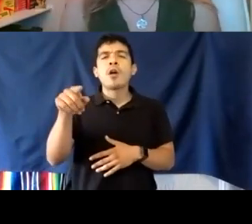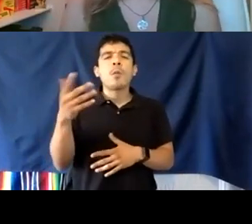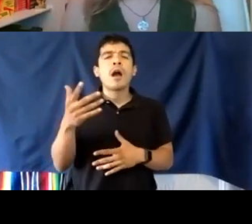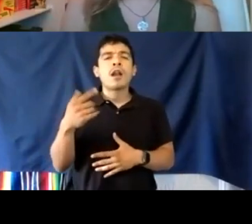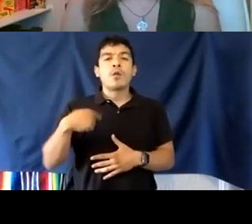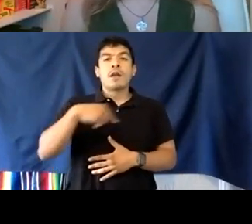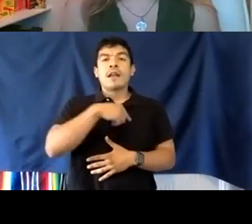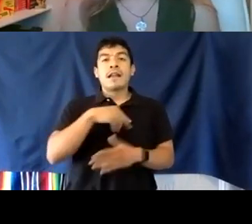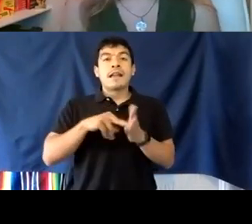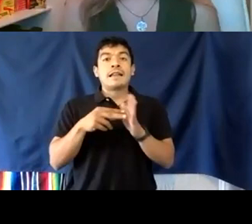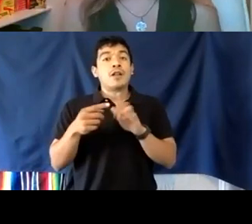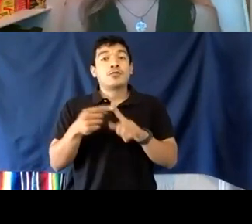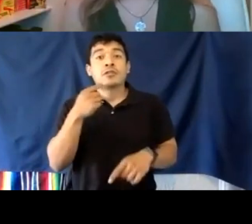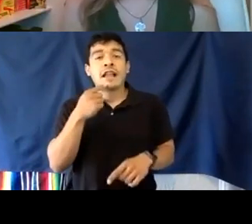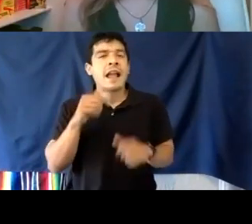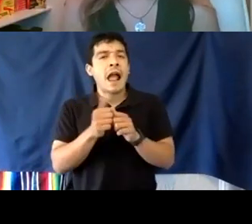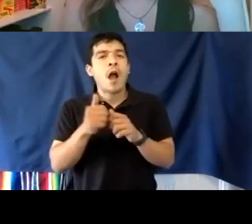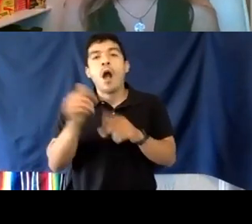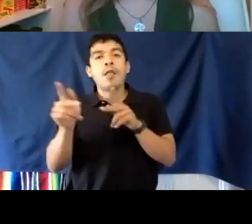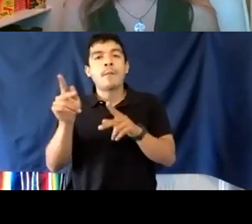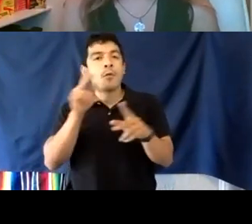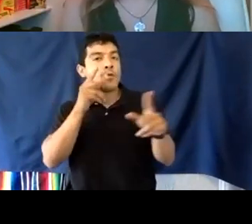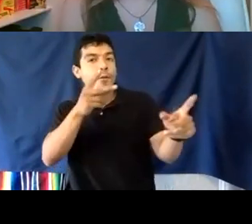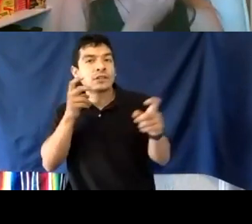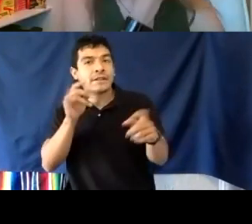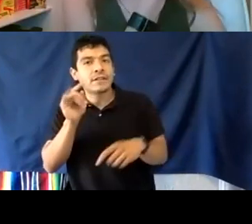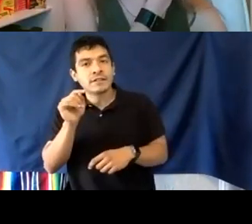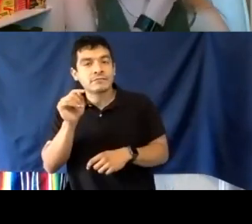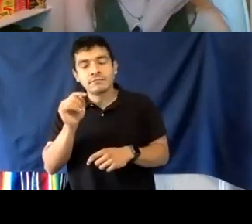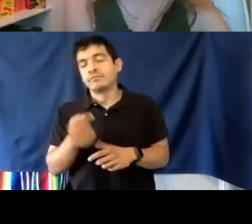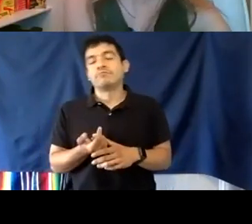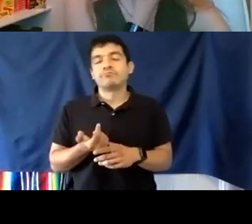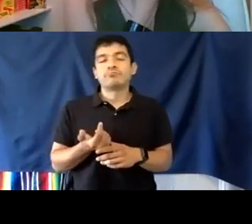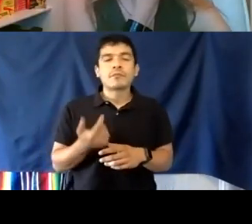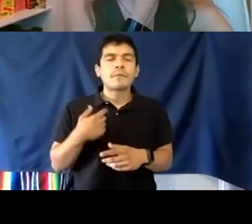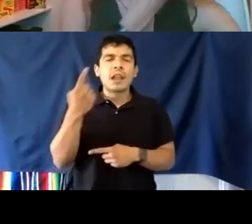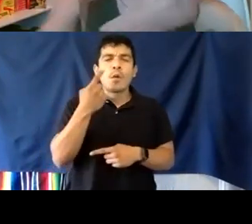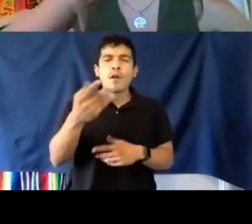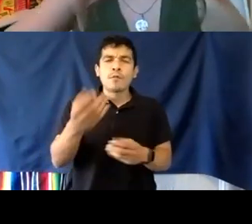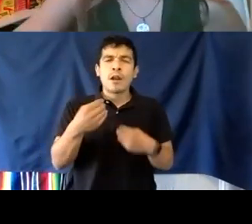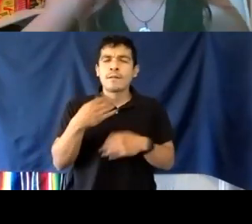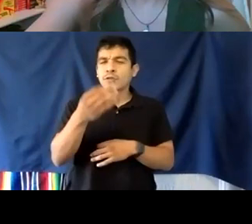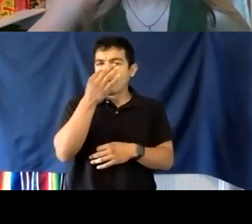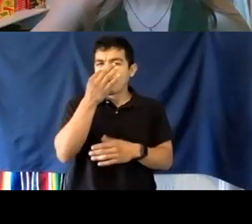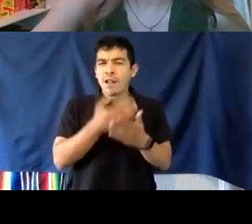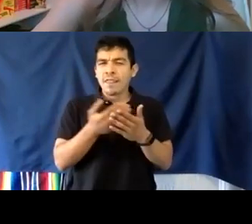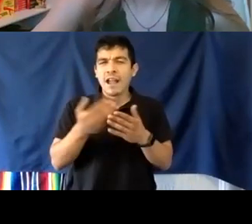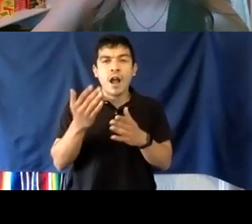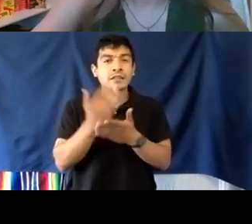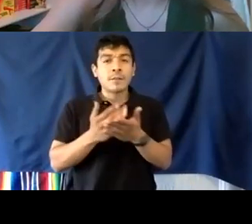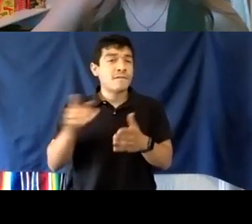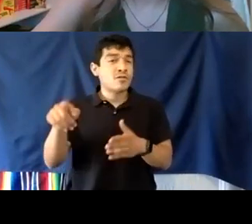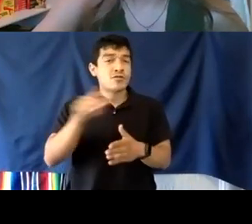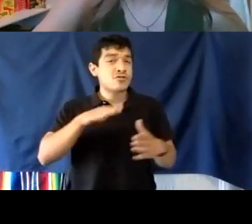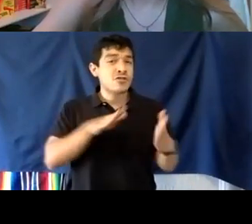it is received by your reader. I'm wondering if you might give us a few thoughts on some of those challenges that you face